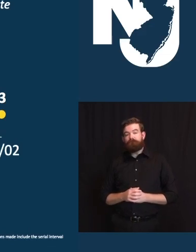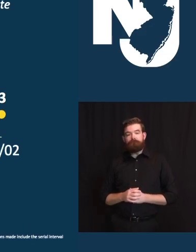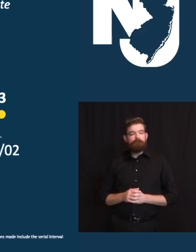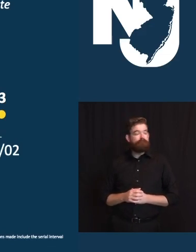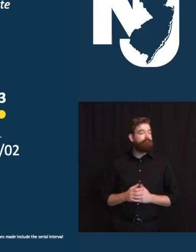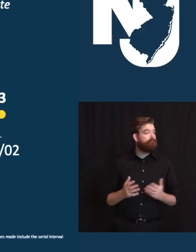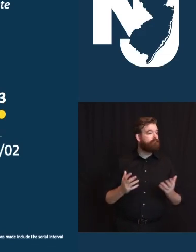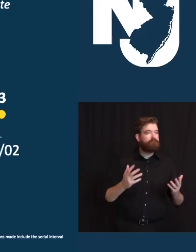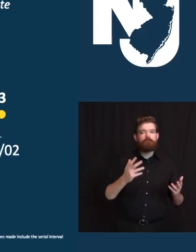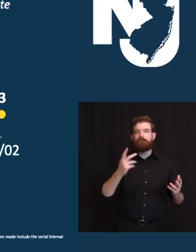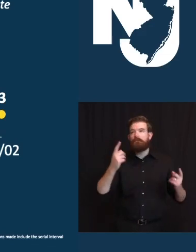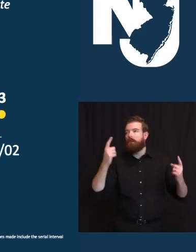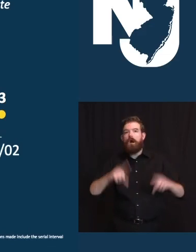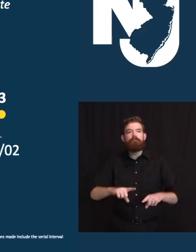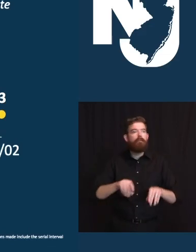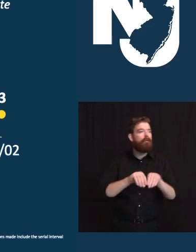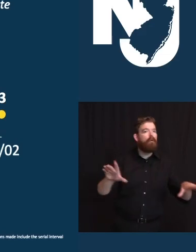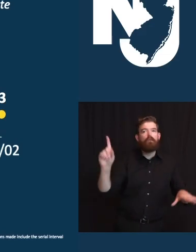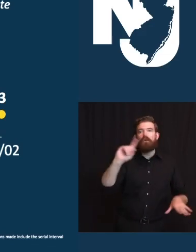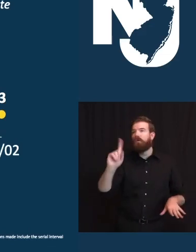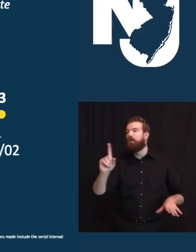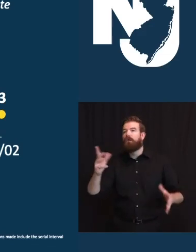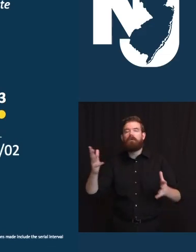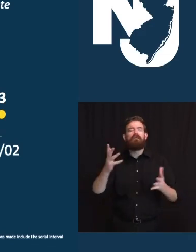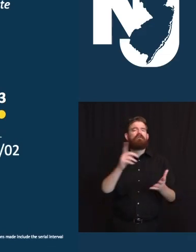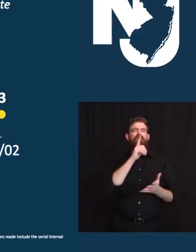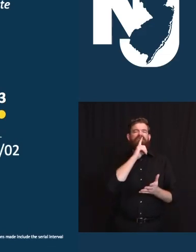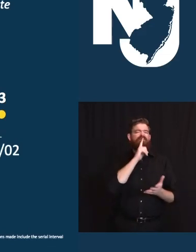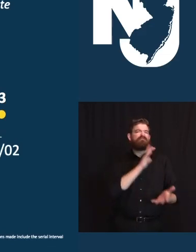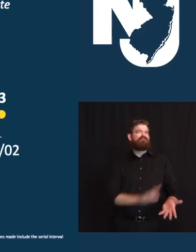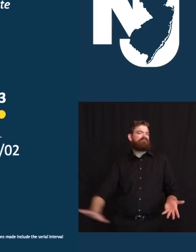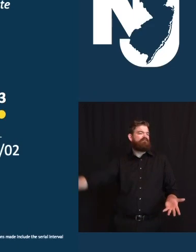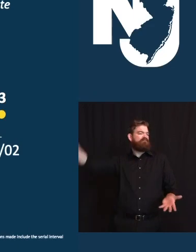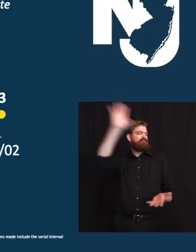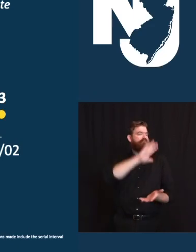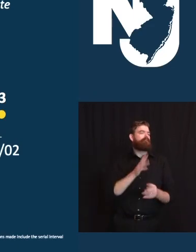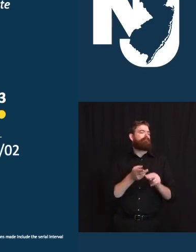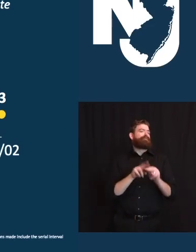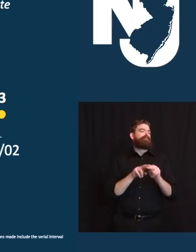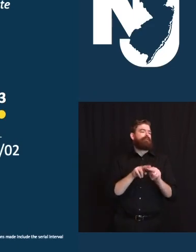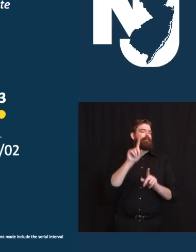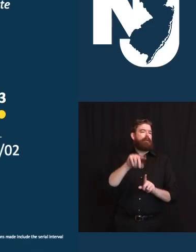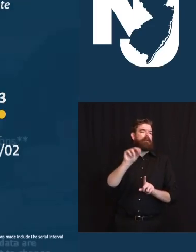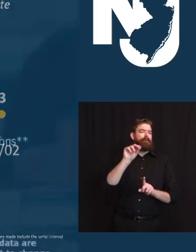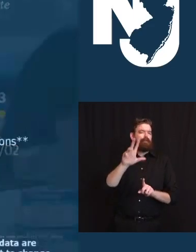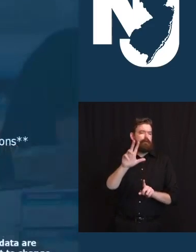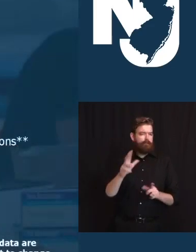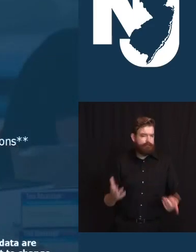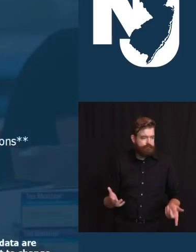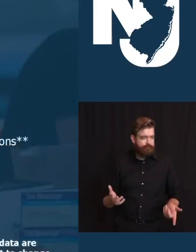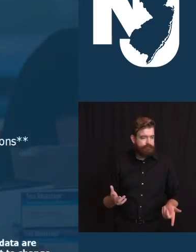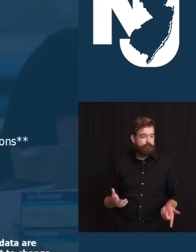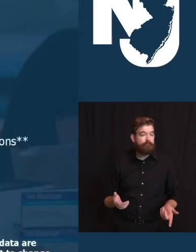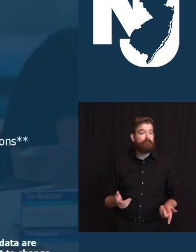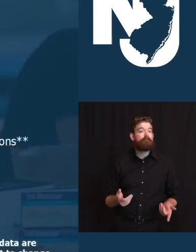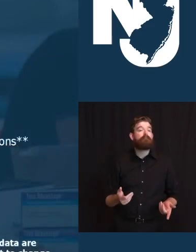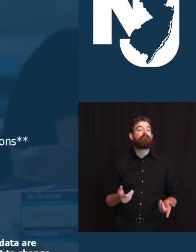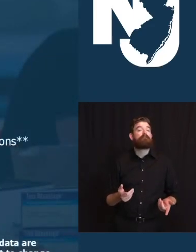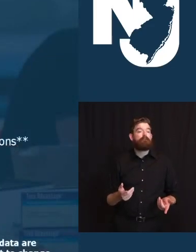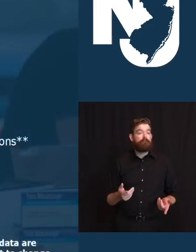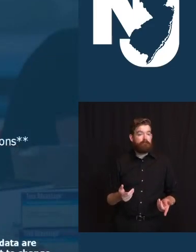by the way, positive test results contributes to the calculation of the rate of transmission. Our hospitals, there were